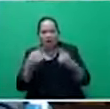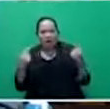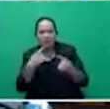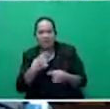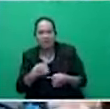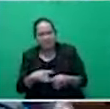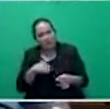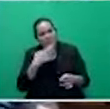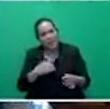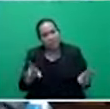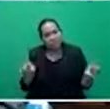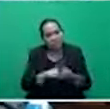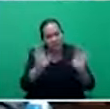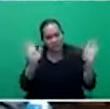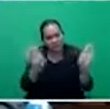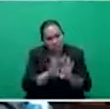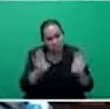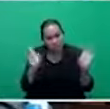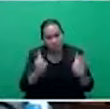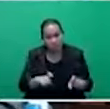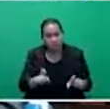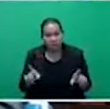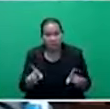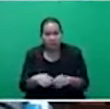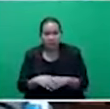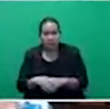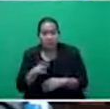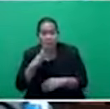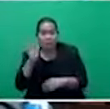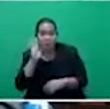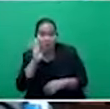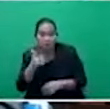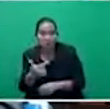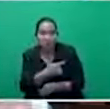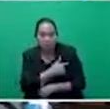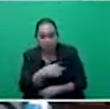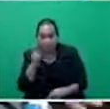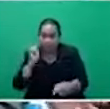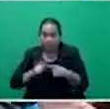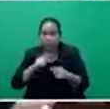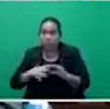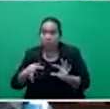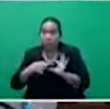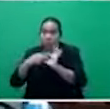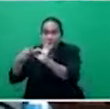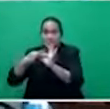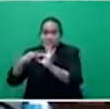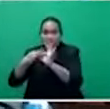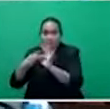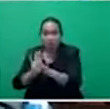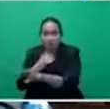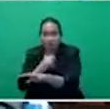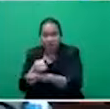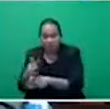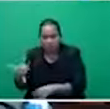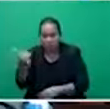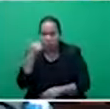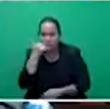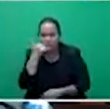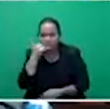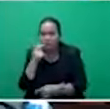when we heard the word vaccine, we immediately were to our development partners, Honourable Prime Minister, Foreign Ministers, on the phone,